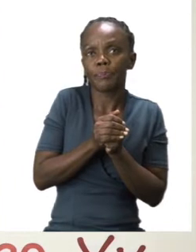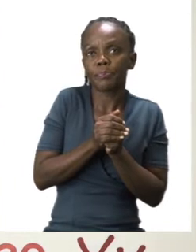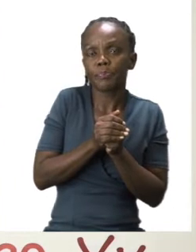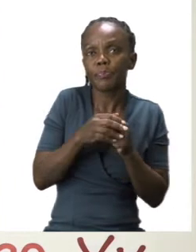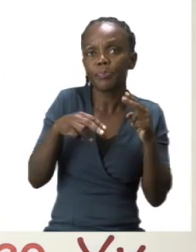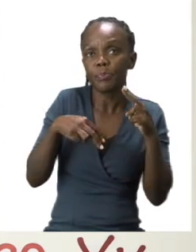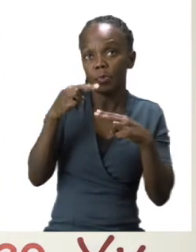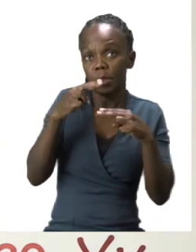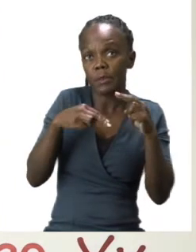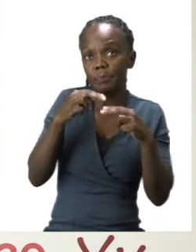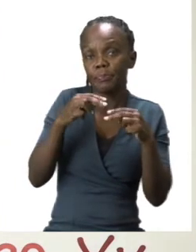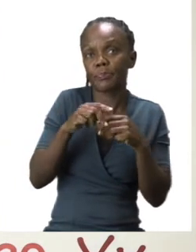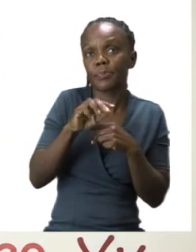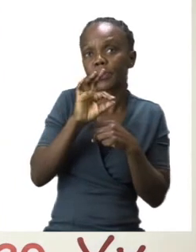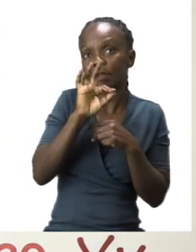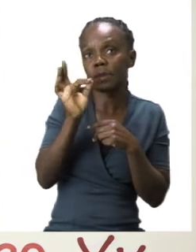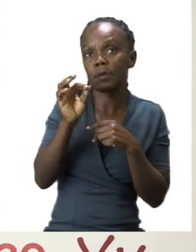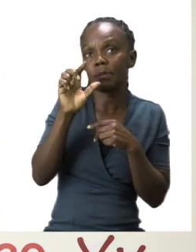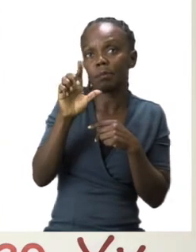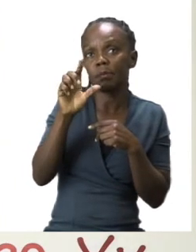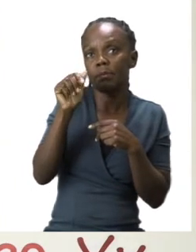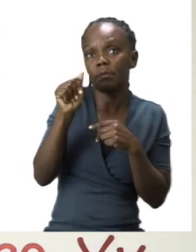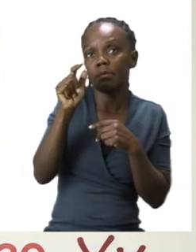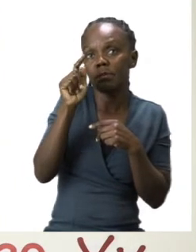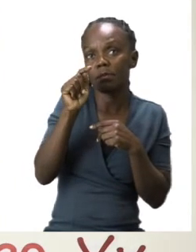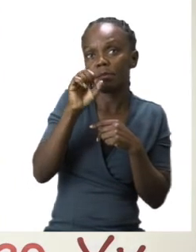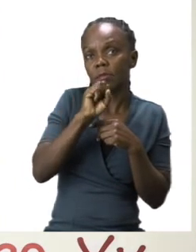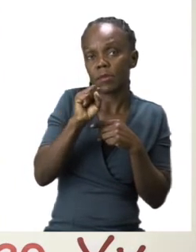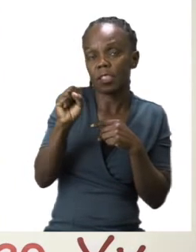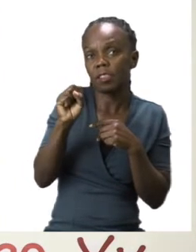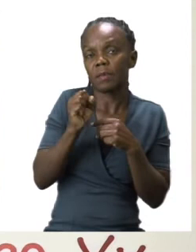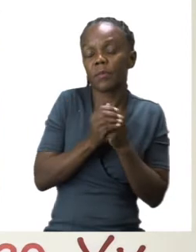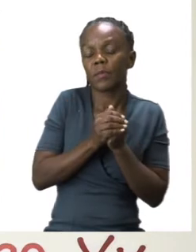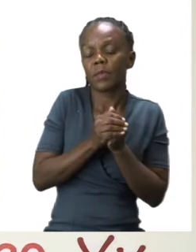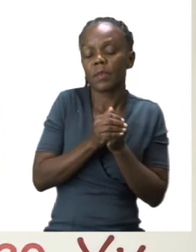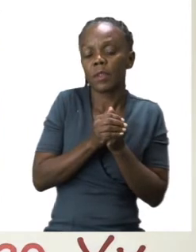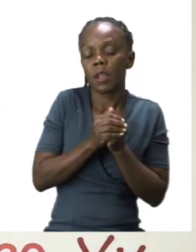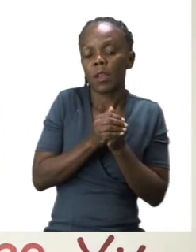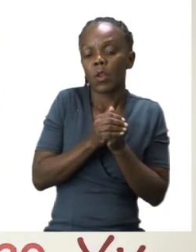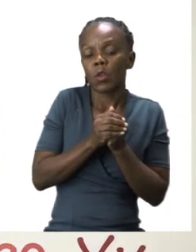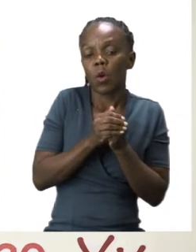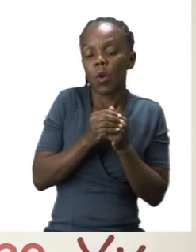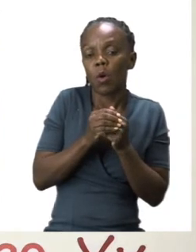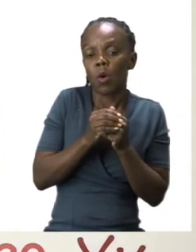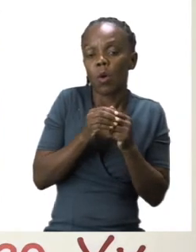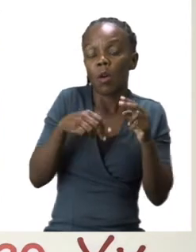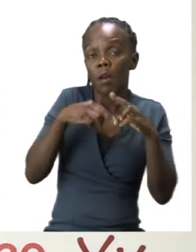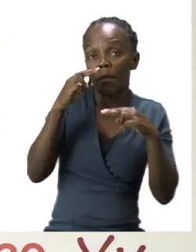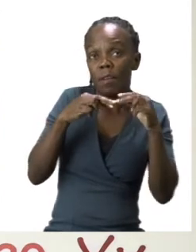flats. Now, a group of houses that are together in one place, either